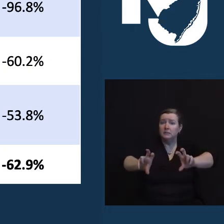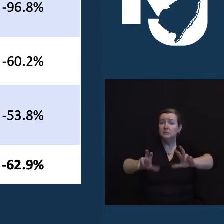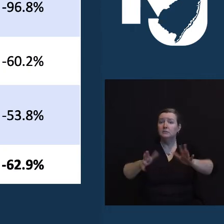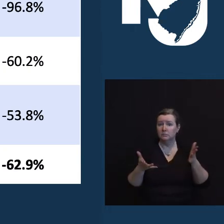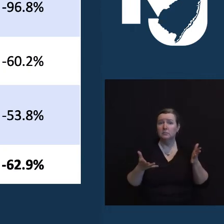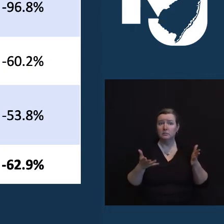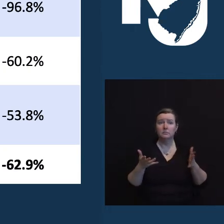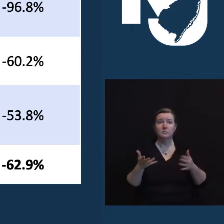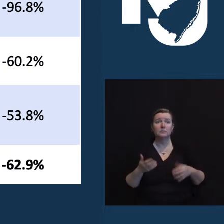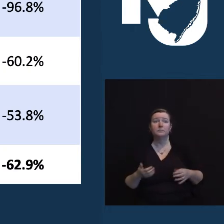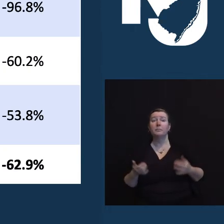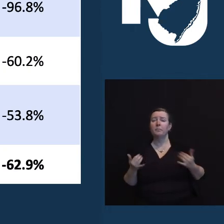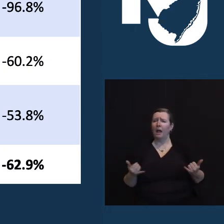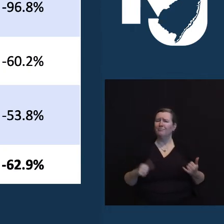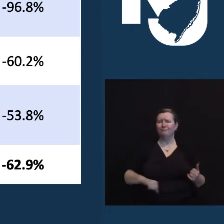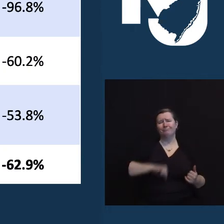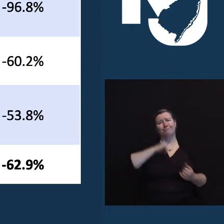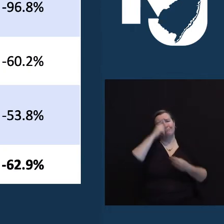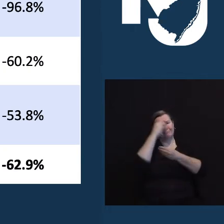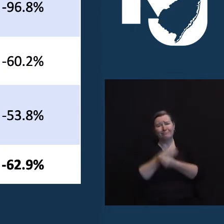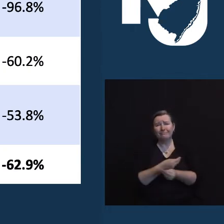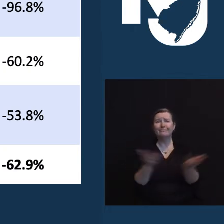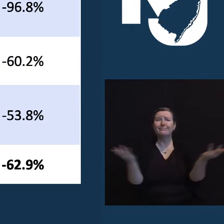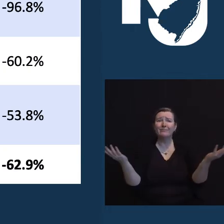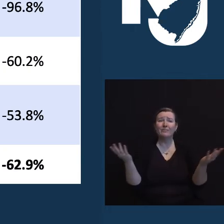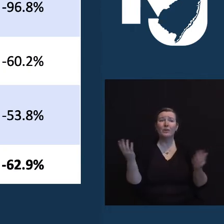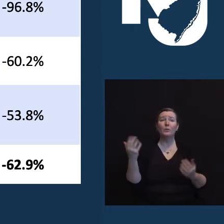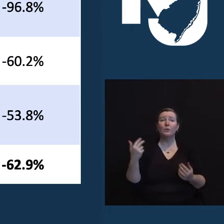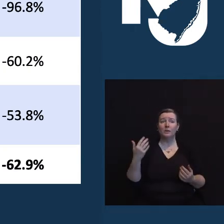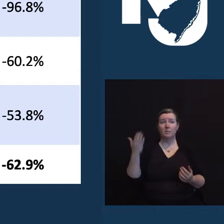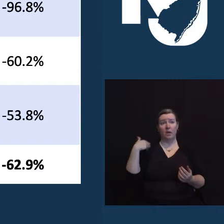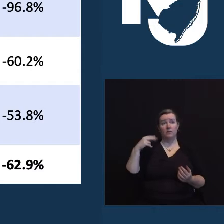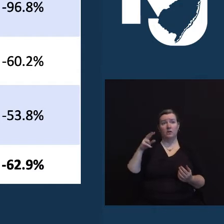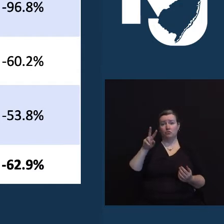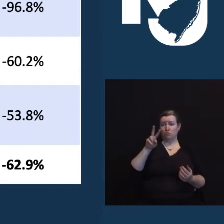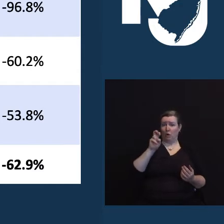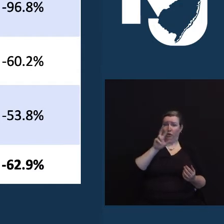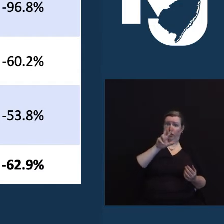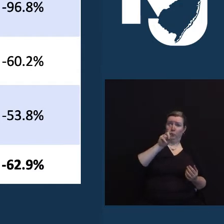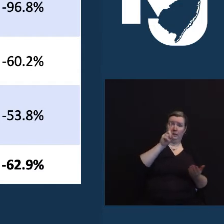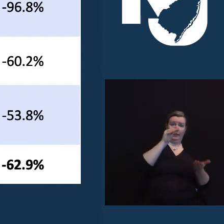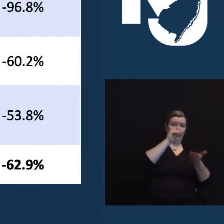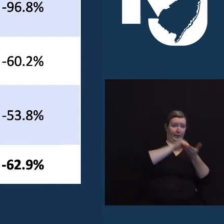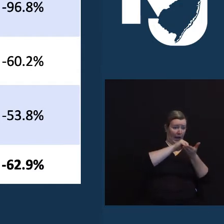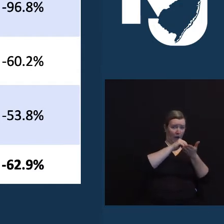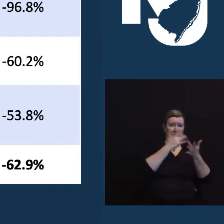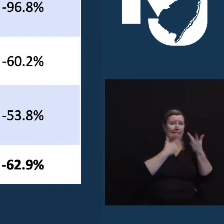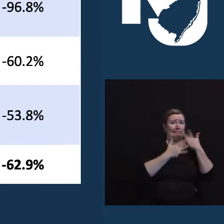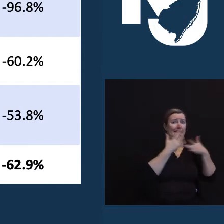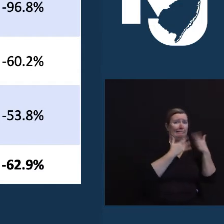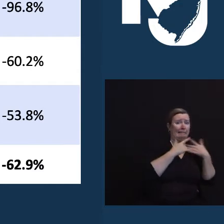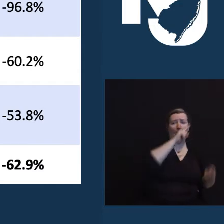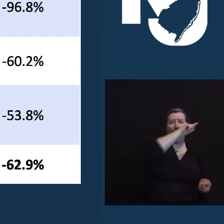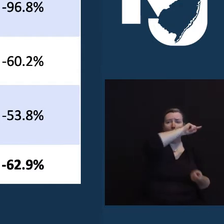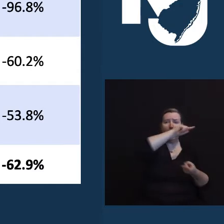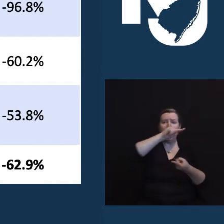a 231,000 student gap is now down to 1,928. And that breaks down